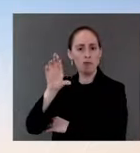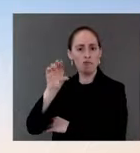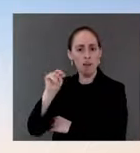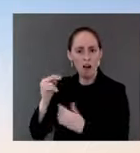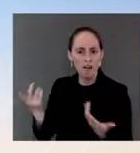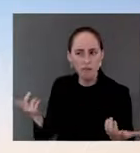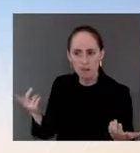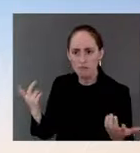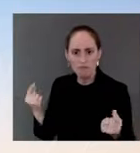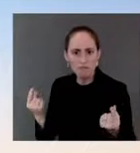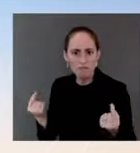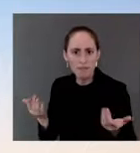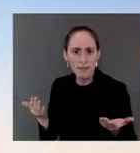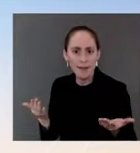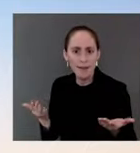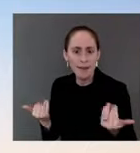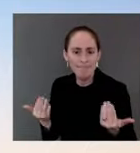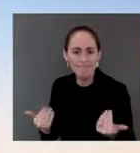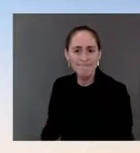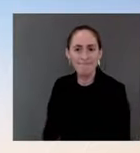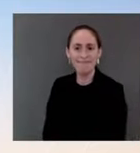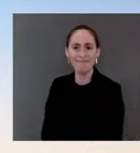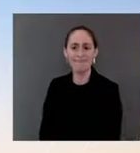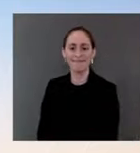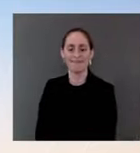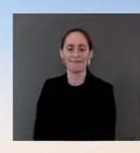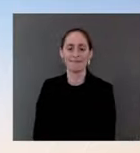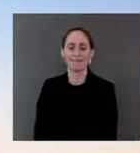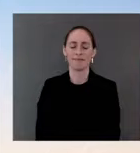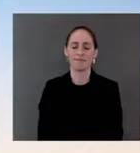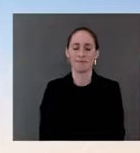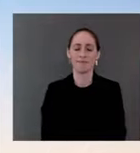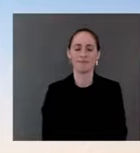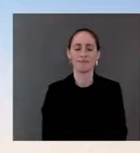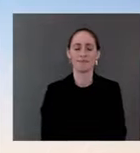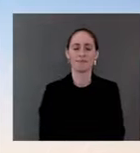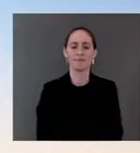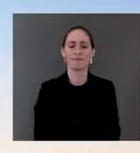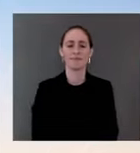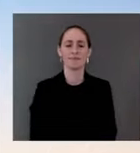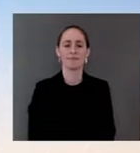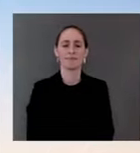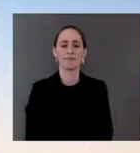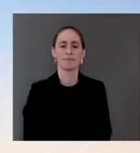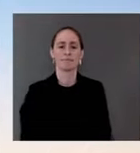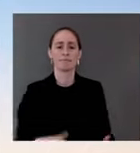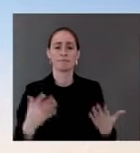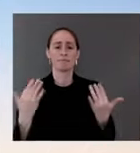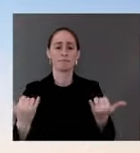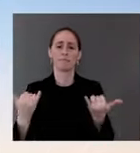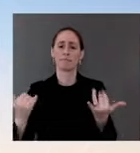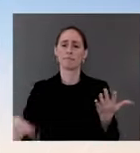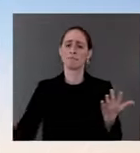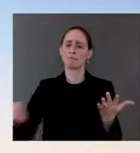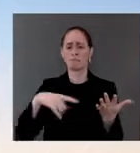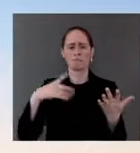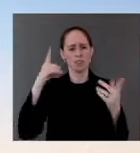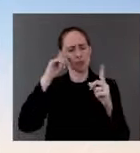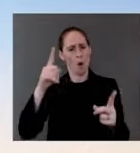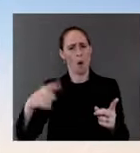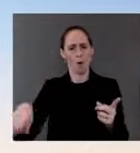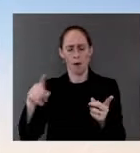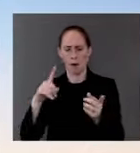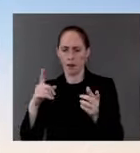an assessment that the doctors feel comfortable and confident in providing to the American people. I don't have an update for you here